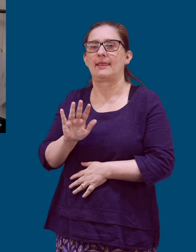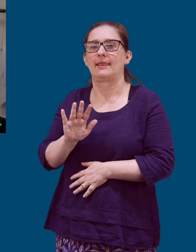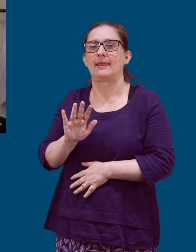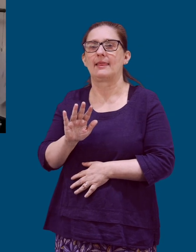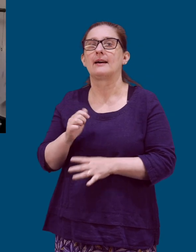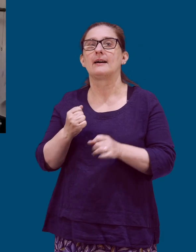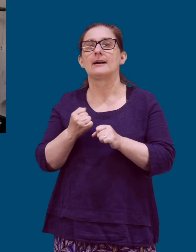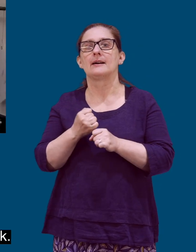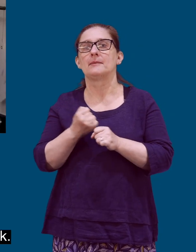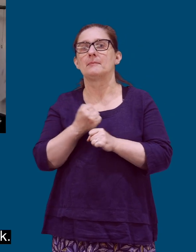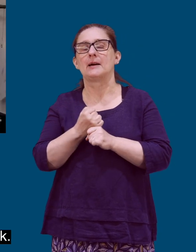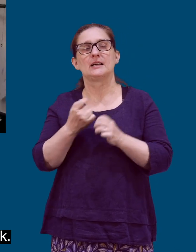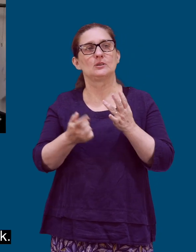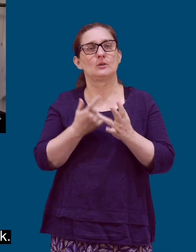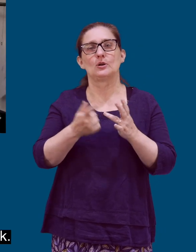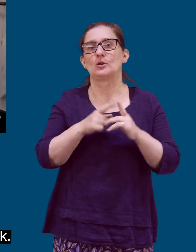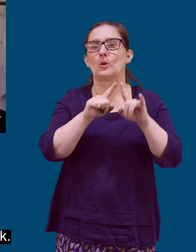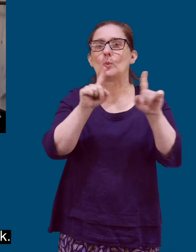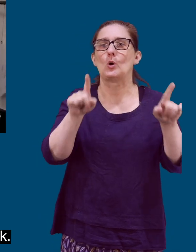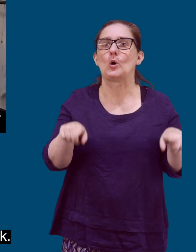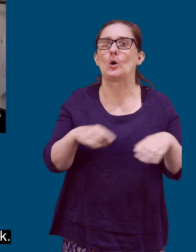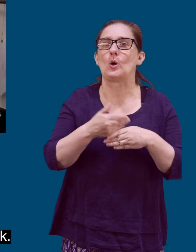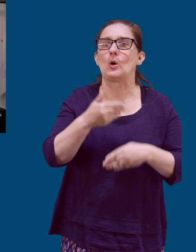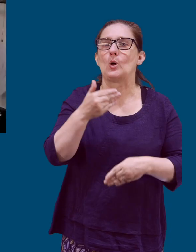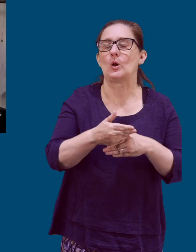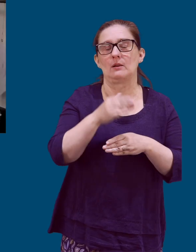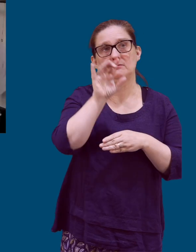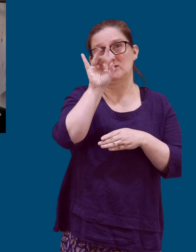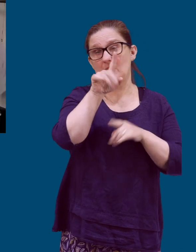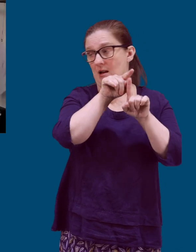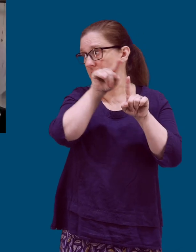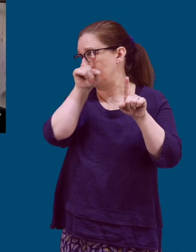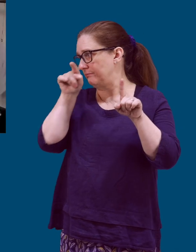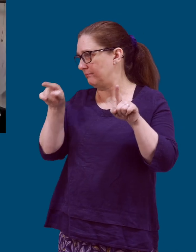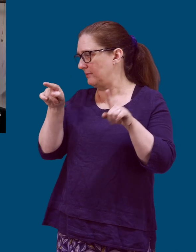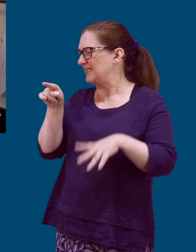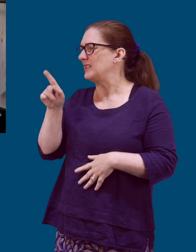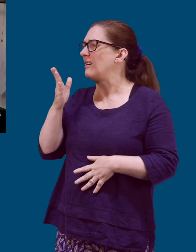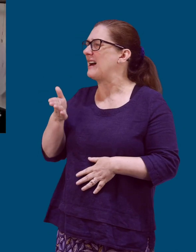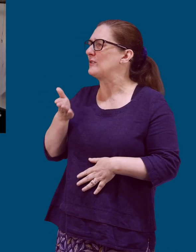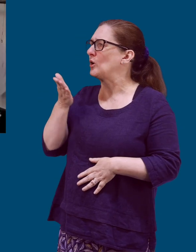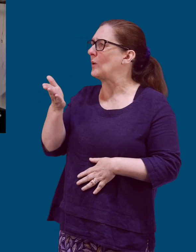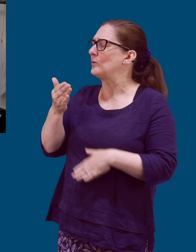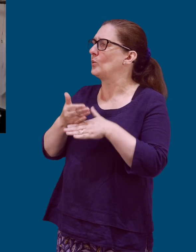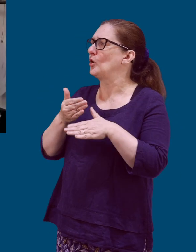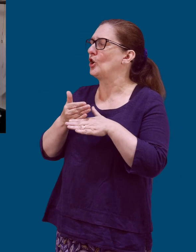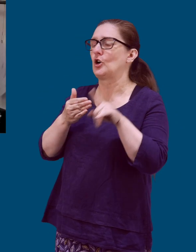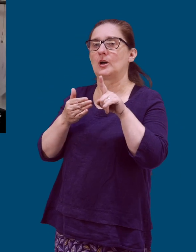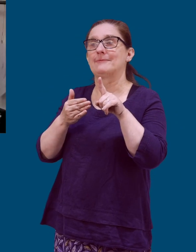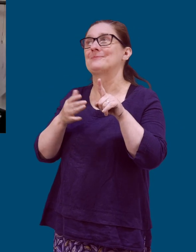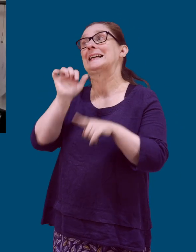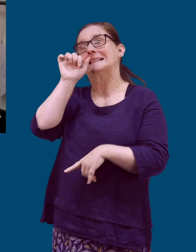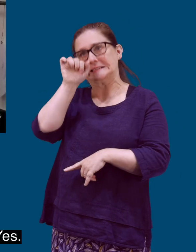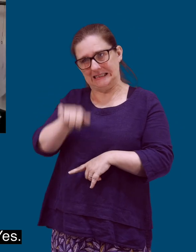Making our way to another wall through the path denoted by an asterisk, the diagram asks, do I have to go out to work?